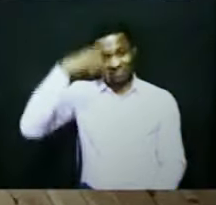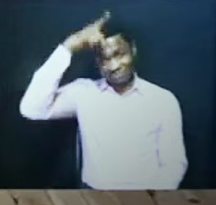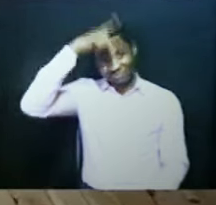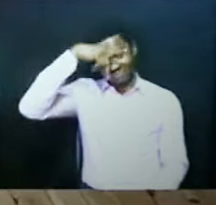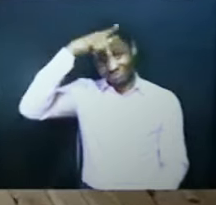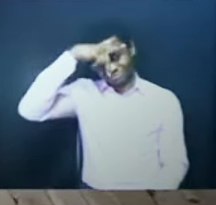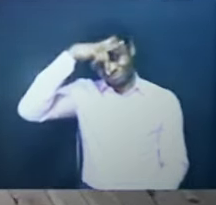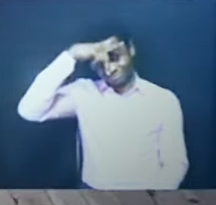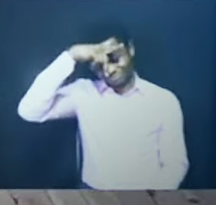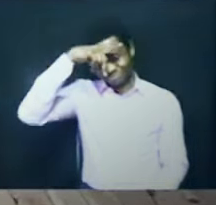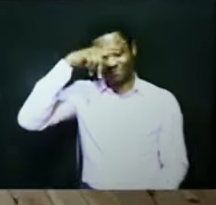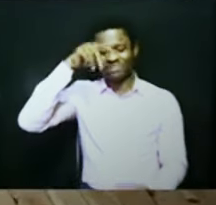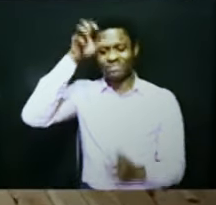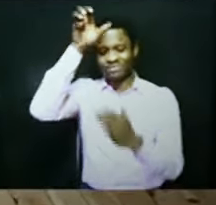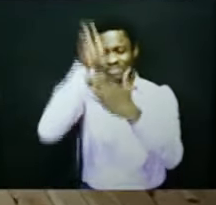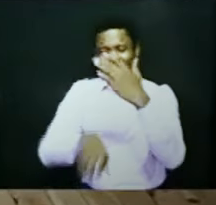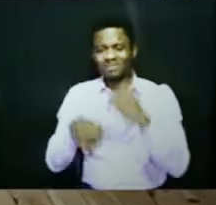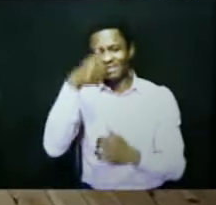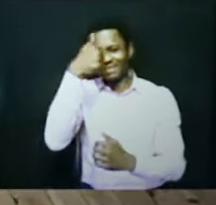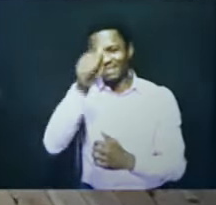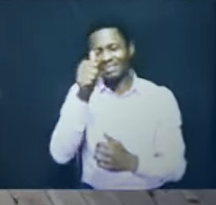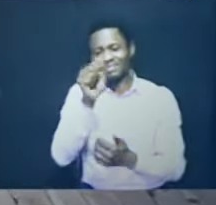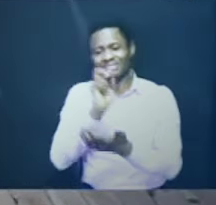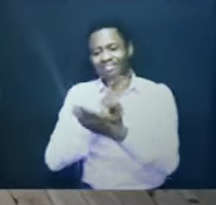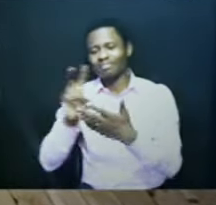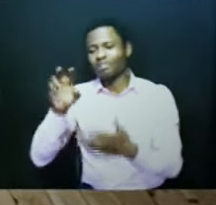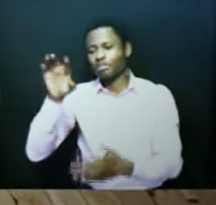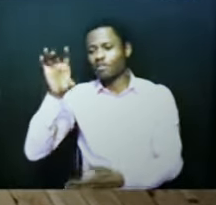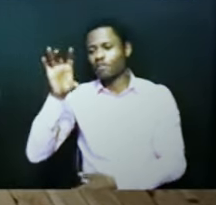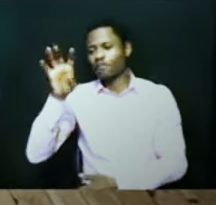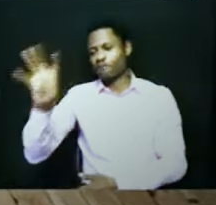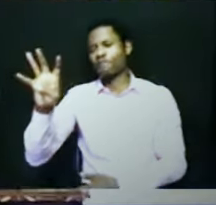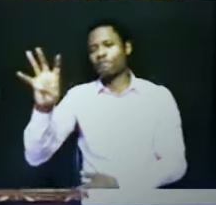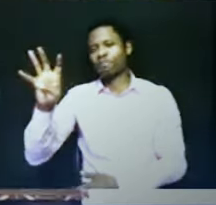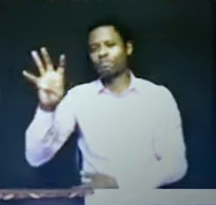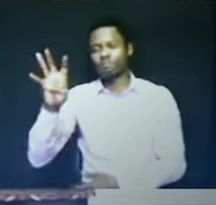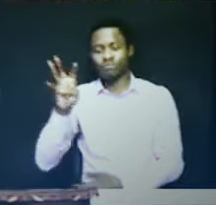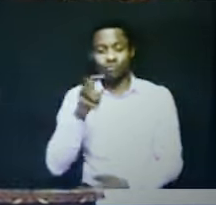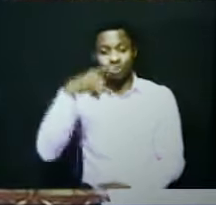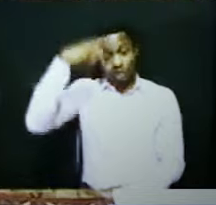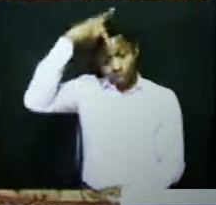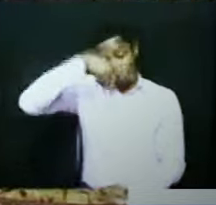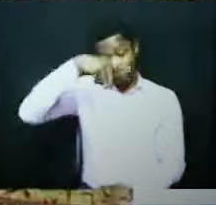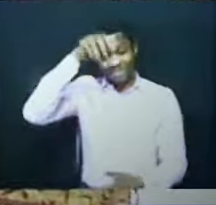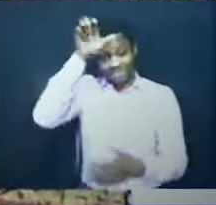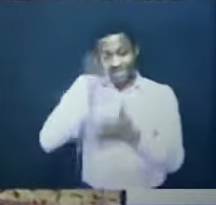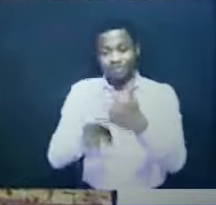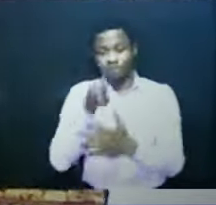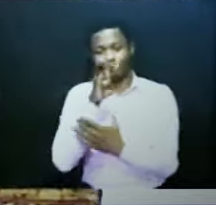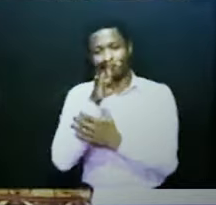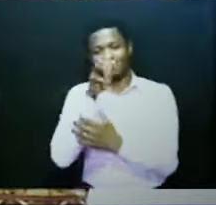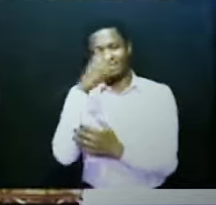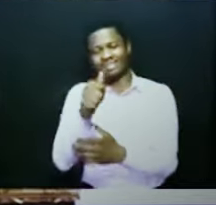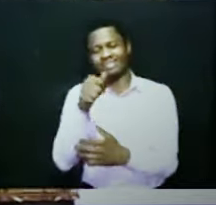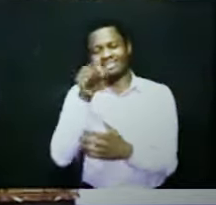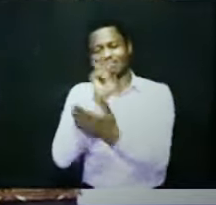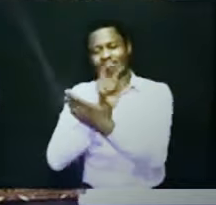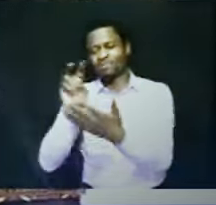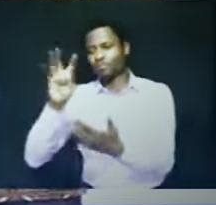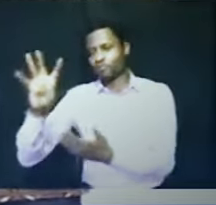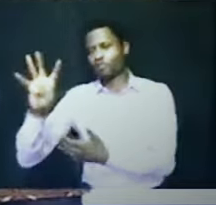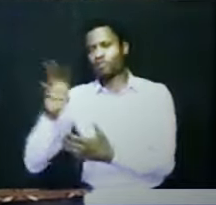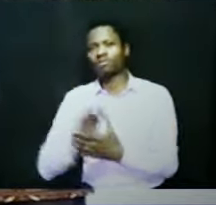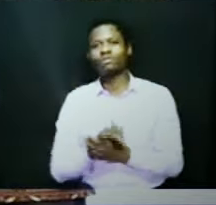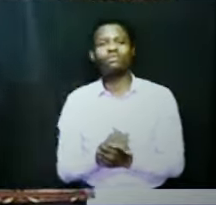10 verse 4. Maybe some no eti do any more and nine. Proverbs 10 verse